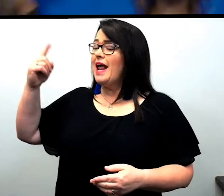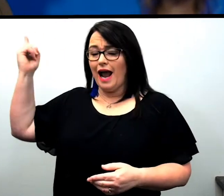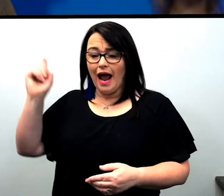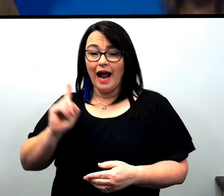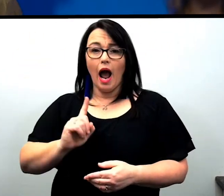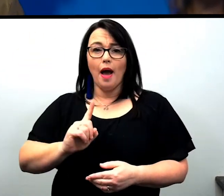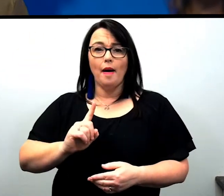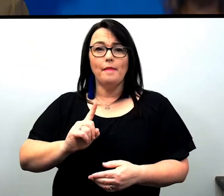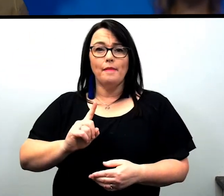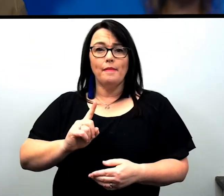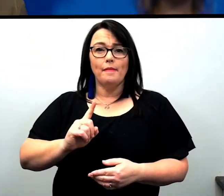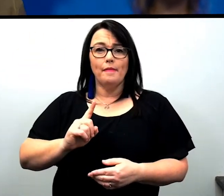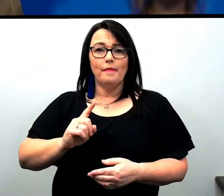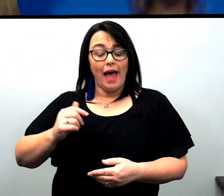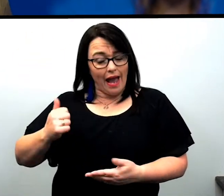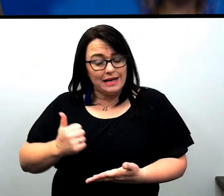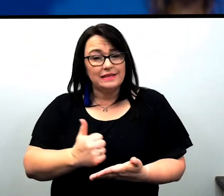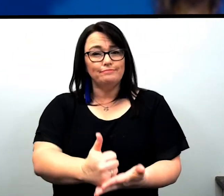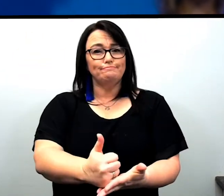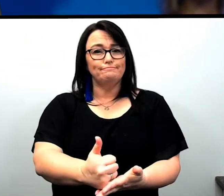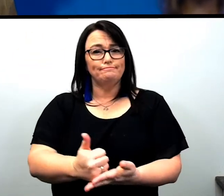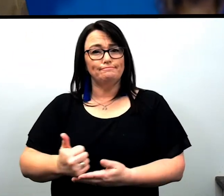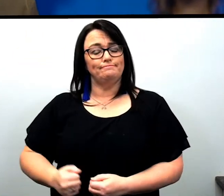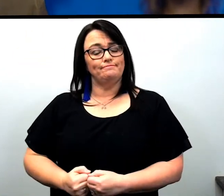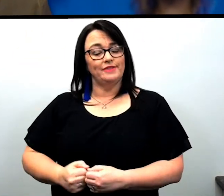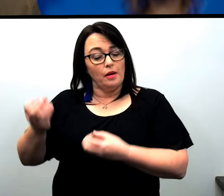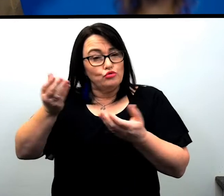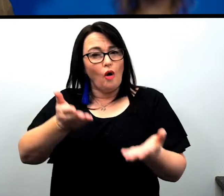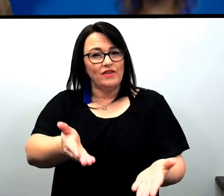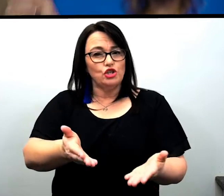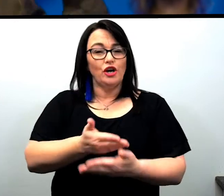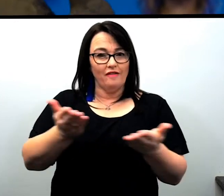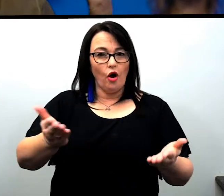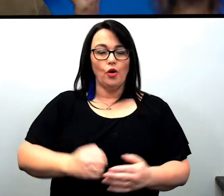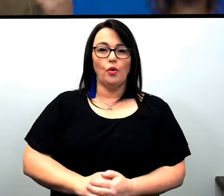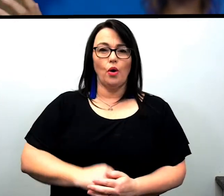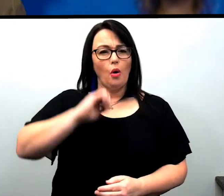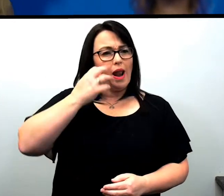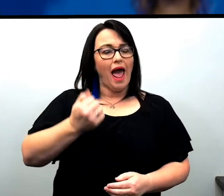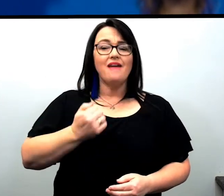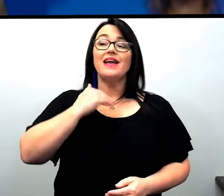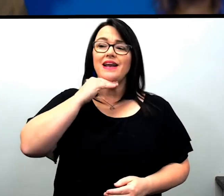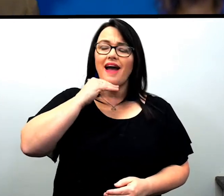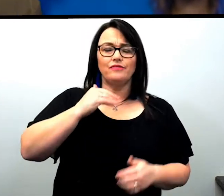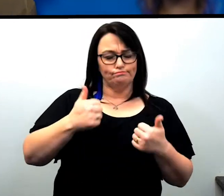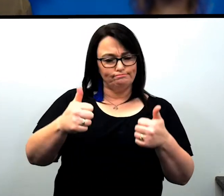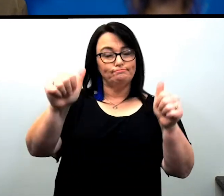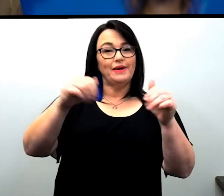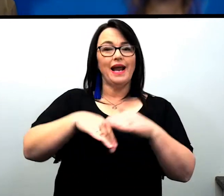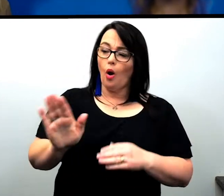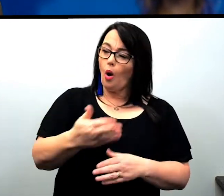supply all your need according to His riches and glory. That there'll be no lack, there'll be sufficiency in all things. But not only